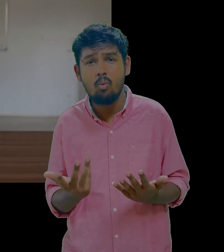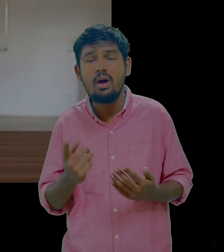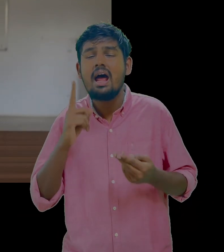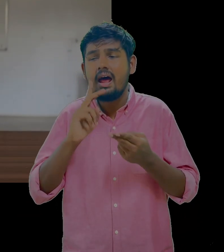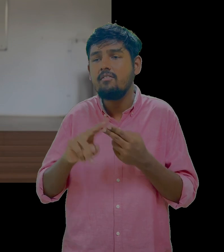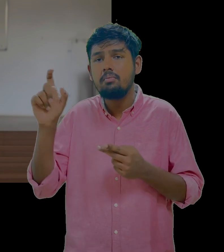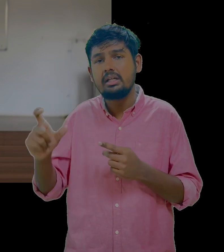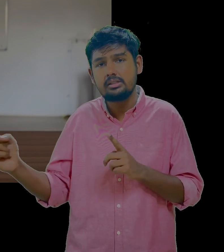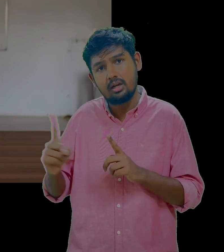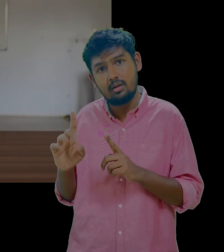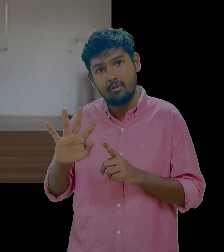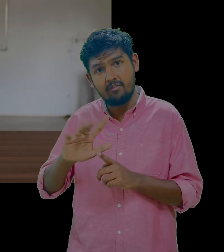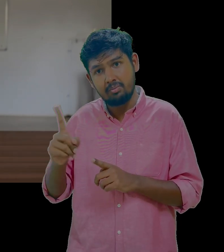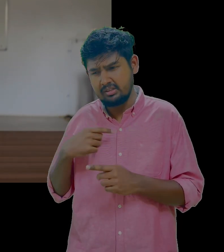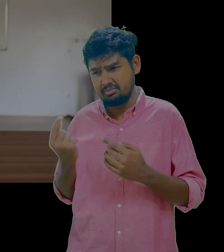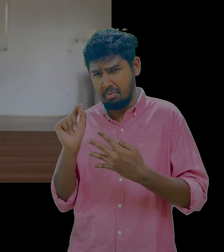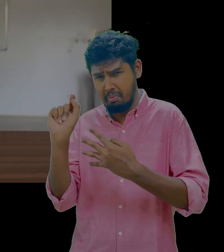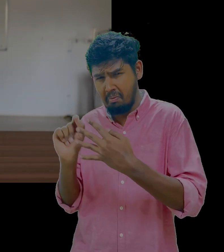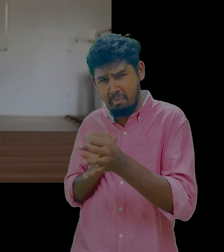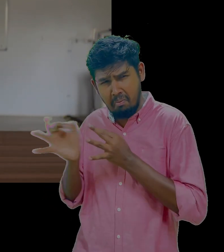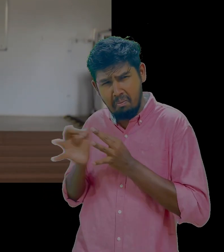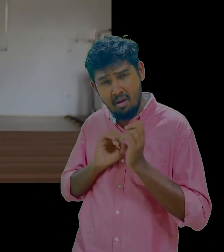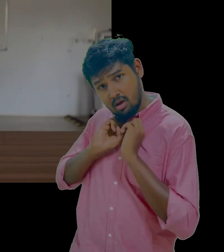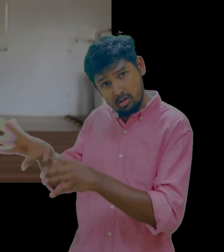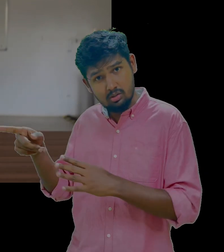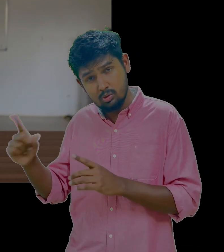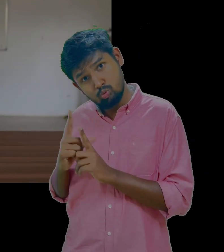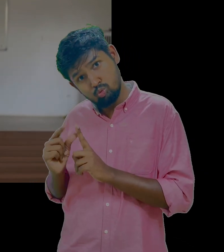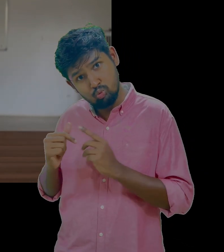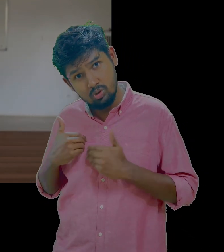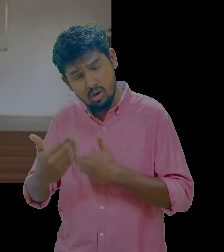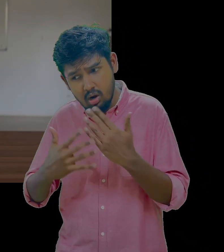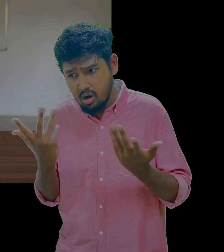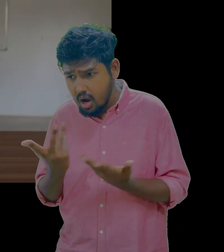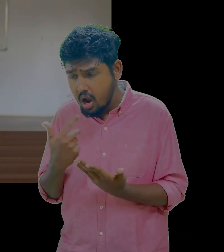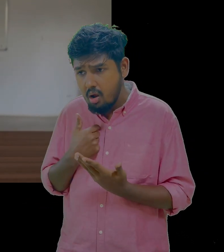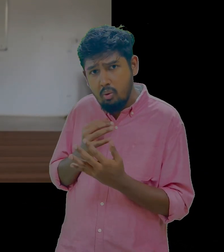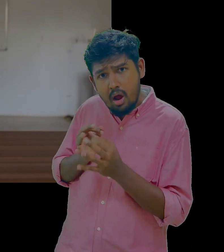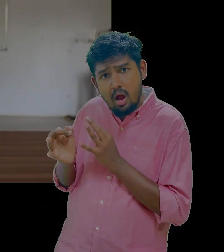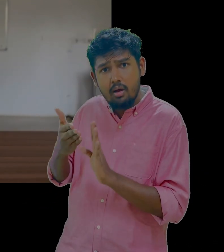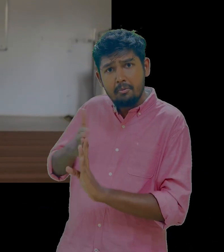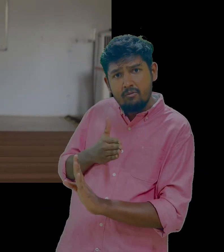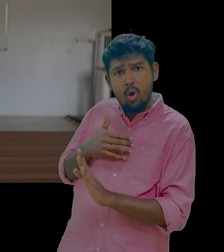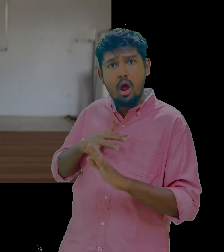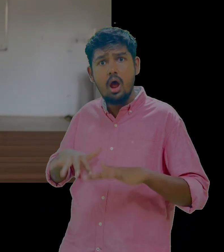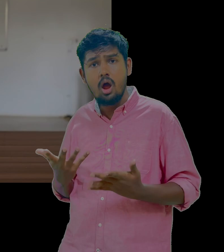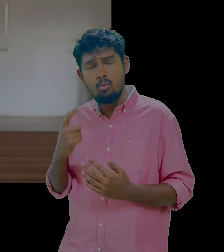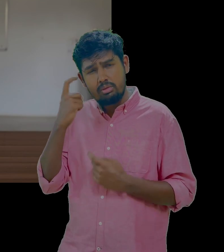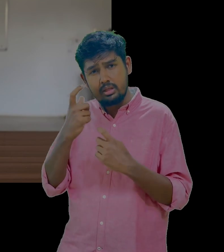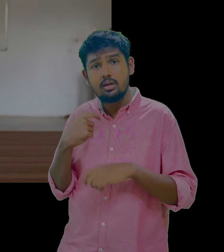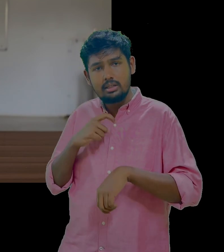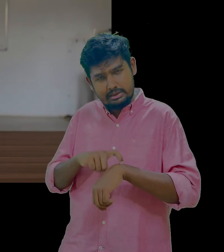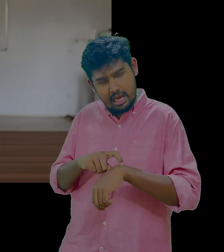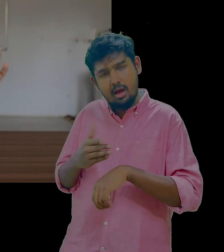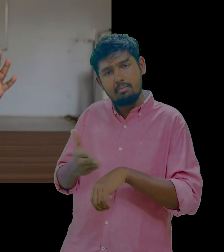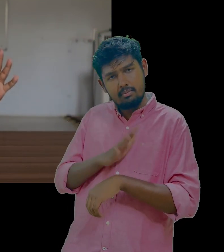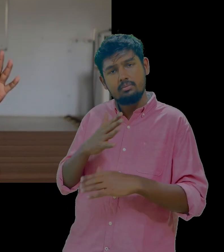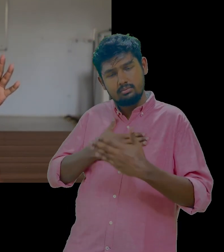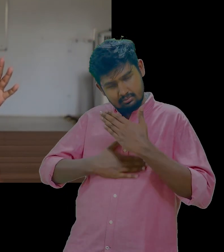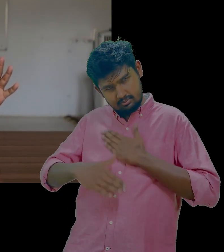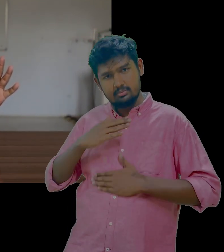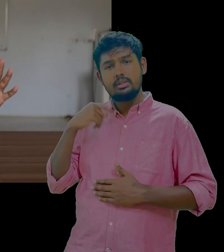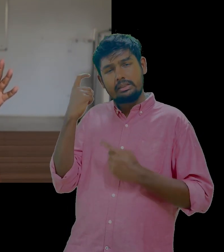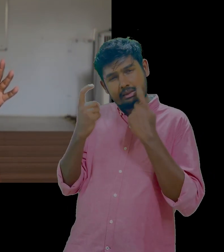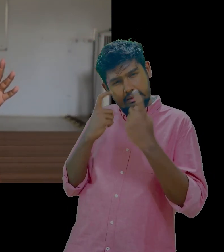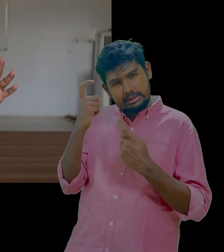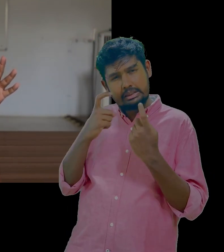my scribe comes, how would I use that short time to be able to write the exam. I was already guessing if it is just half an